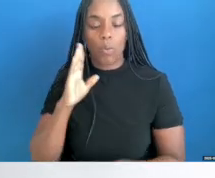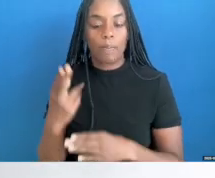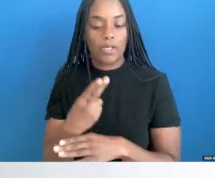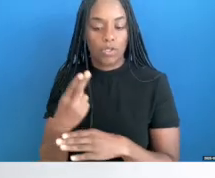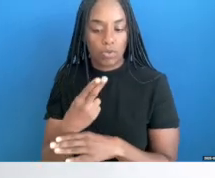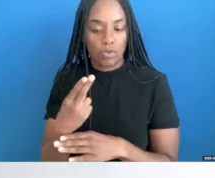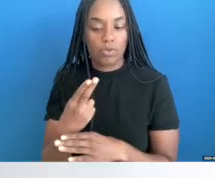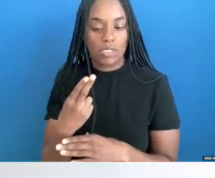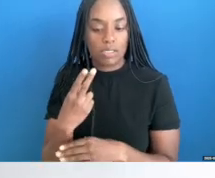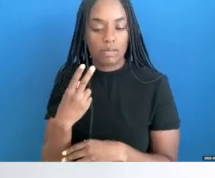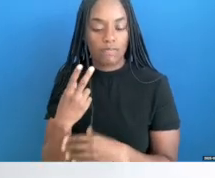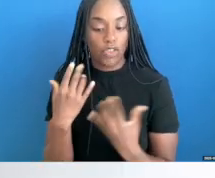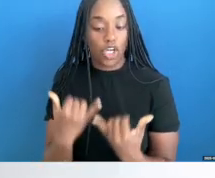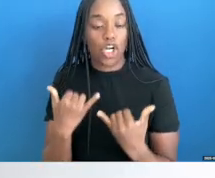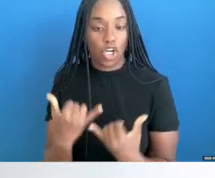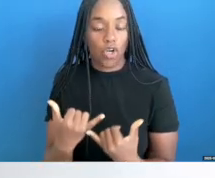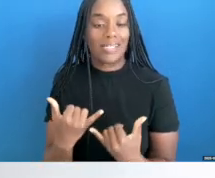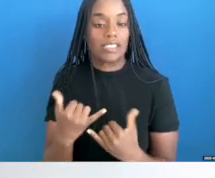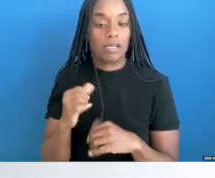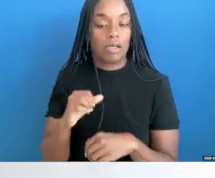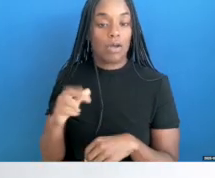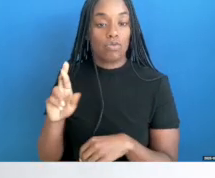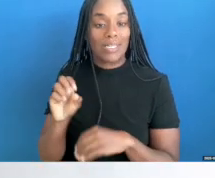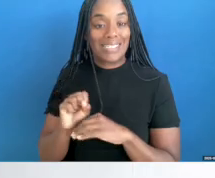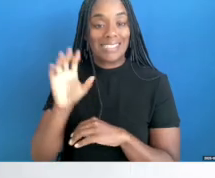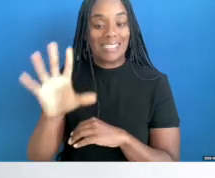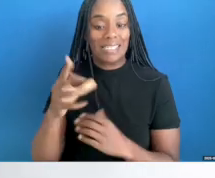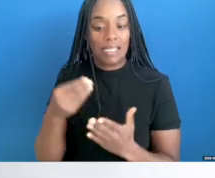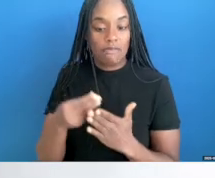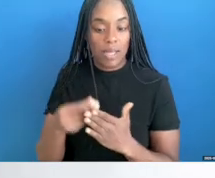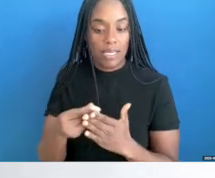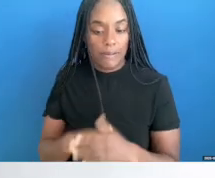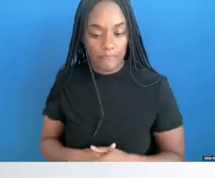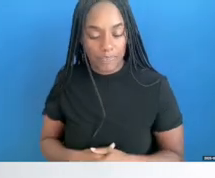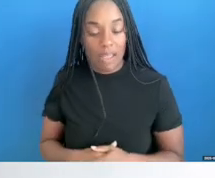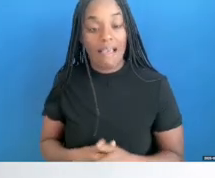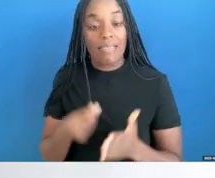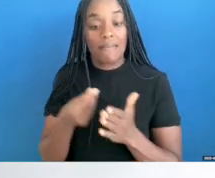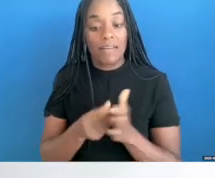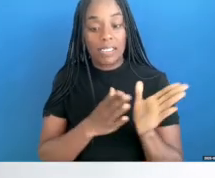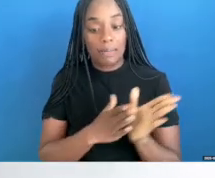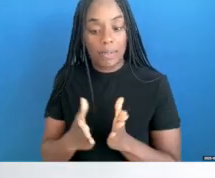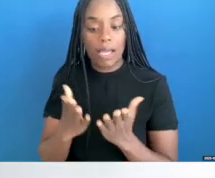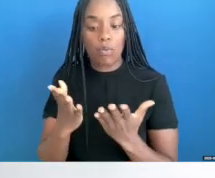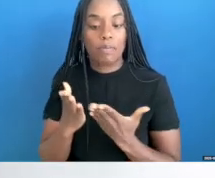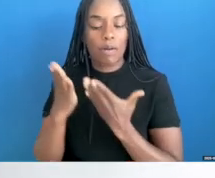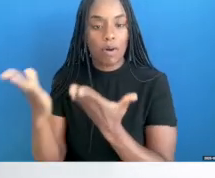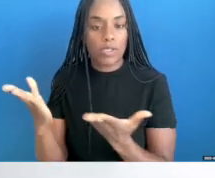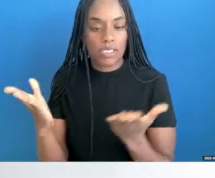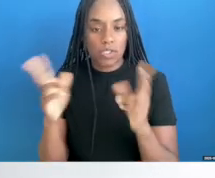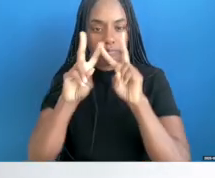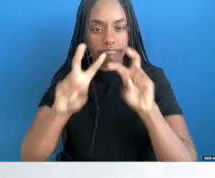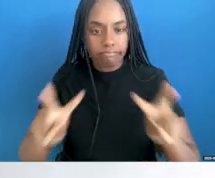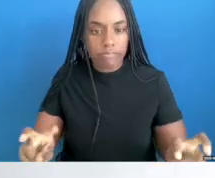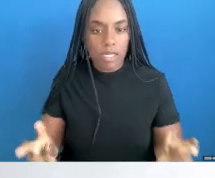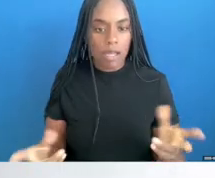money. When in terms of the funding plan, what we're proposing is to look more in depthly at what happens in the next couple